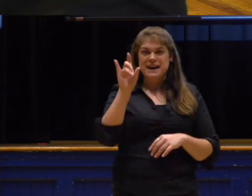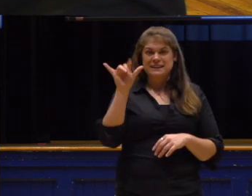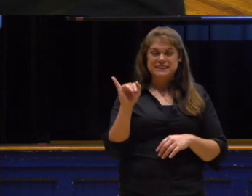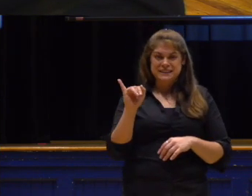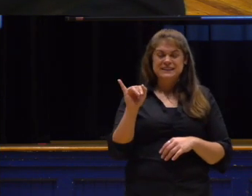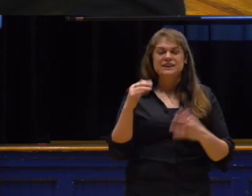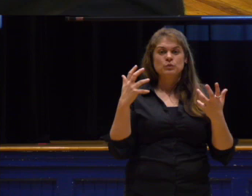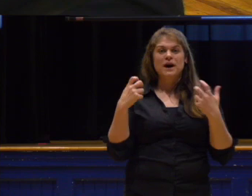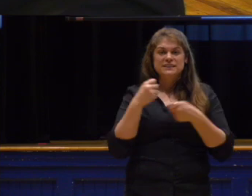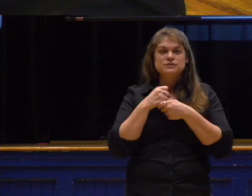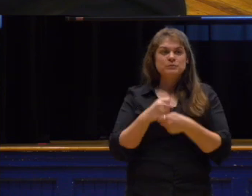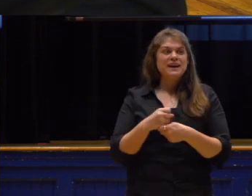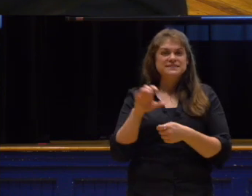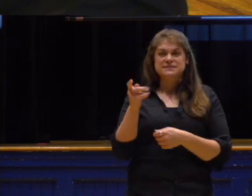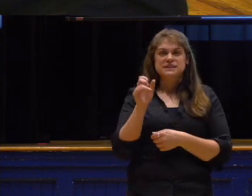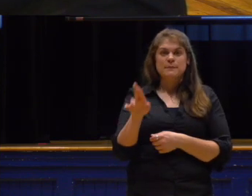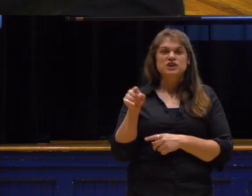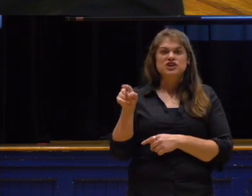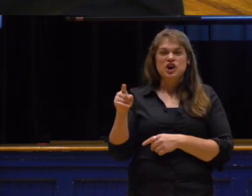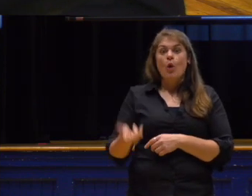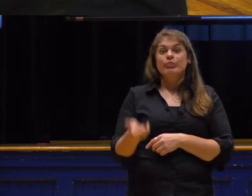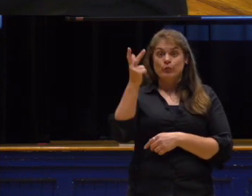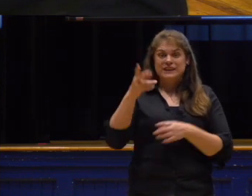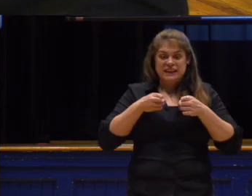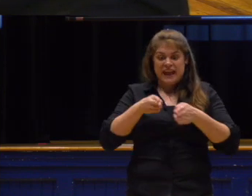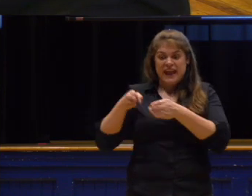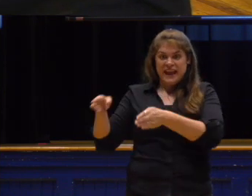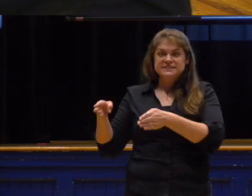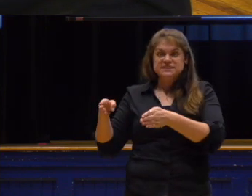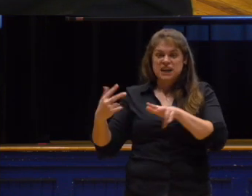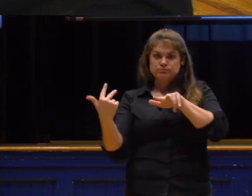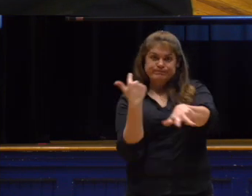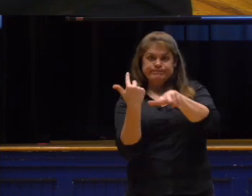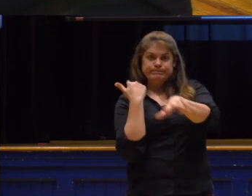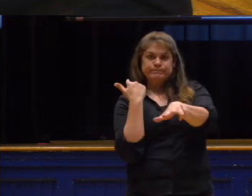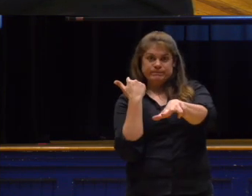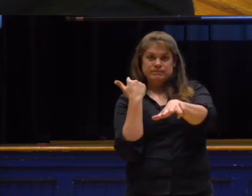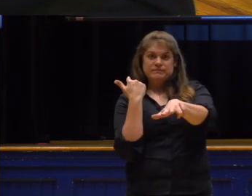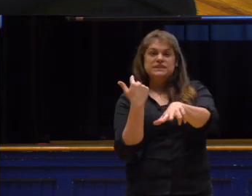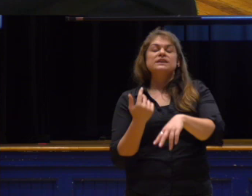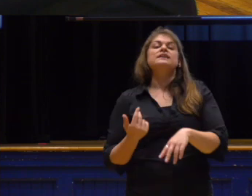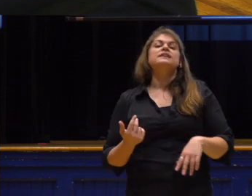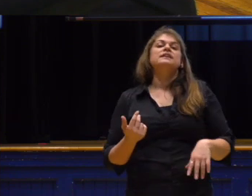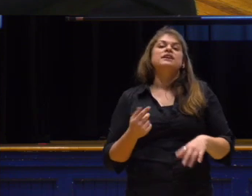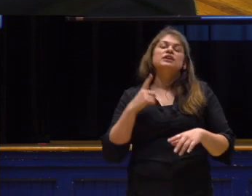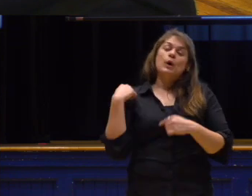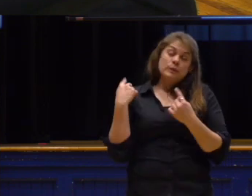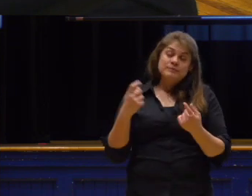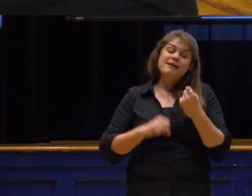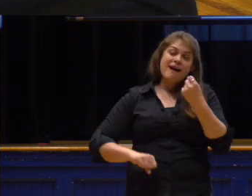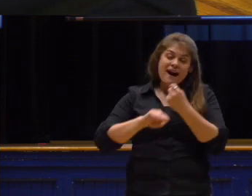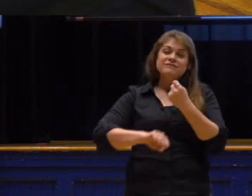Representative Schiavelli, wanted to make Sumner Avenue 3 lanes wide in each direction. We've